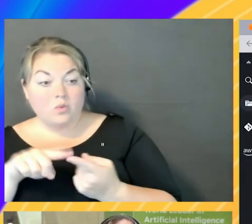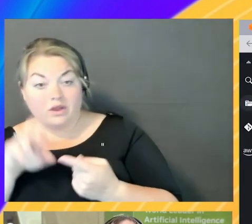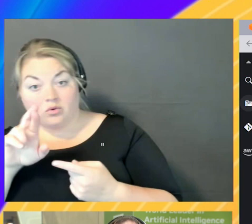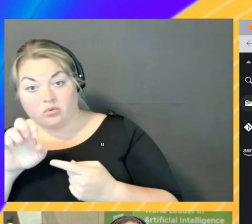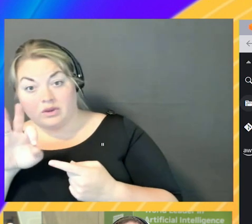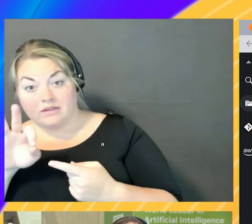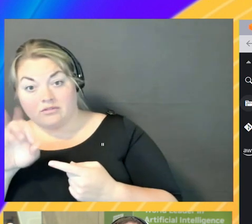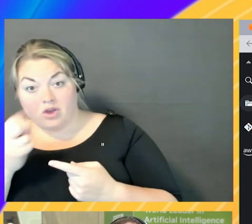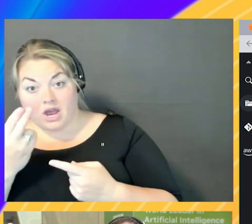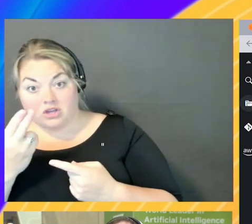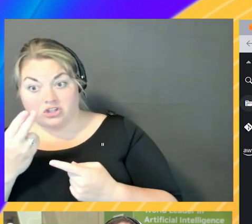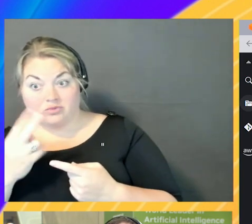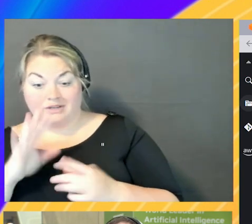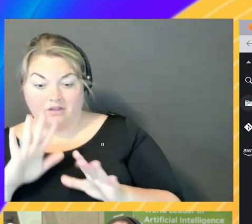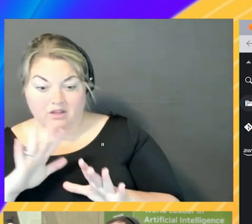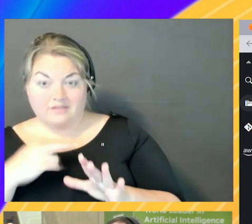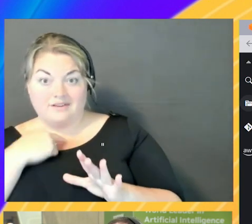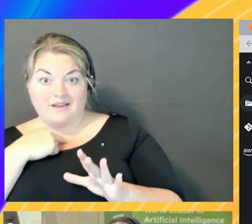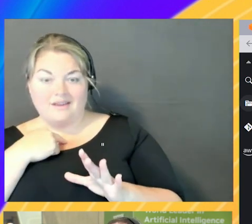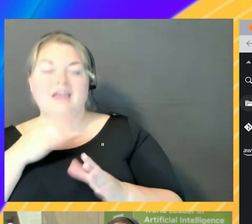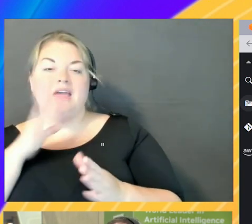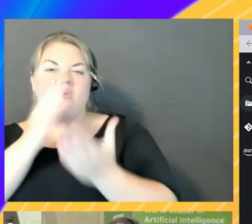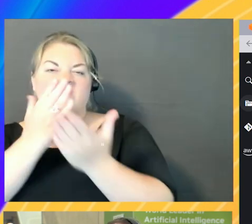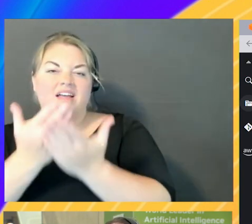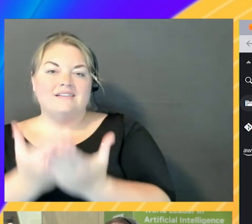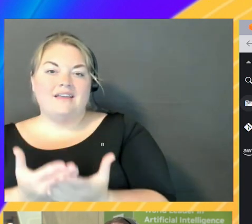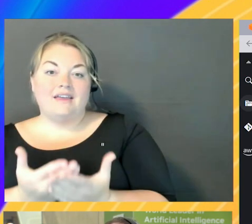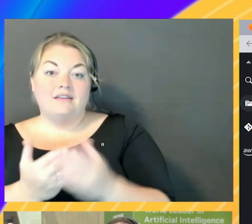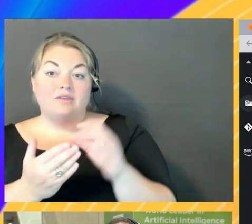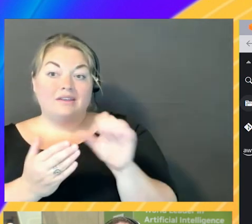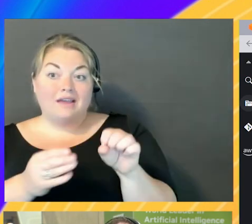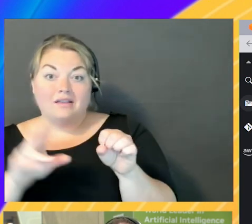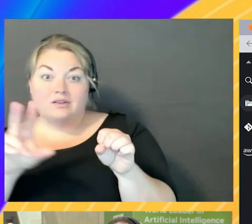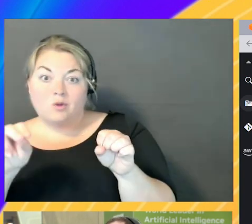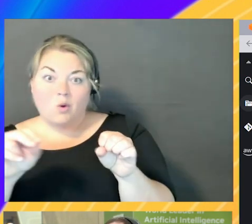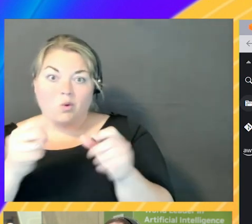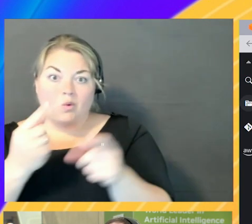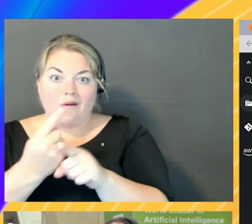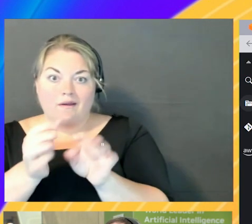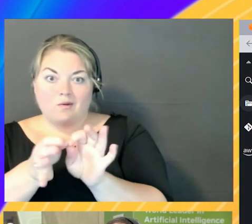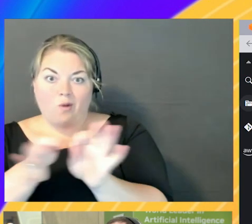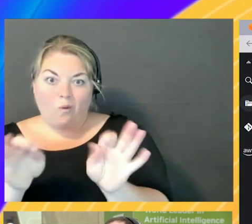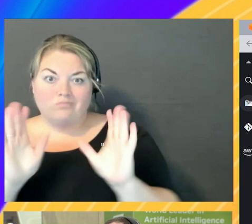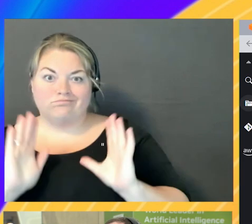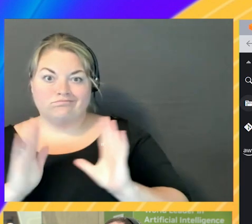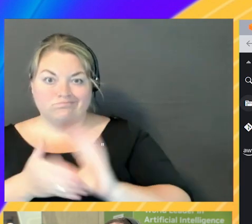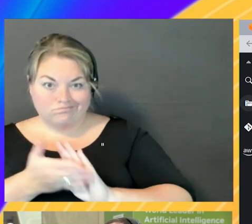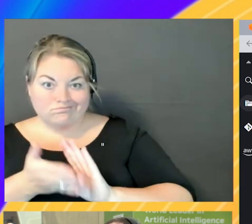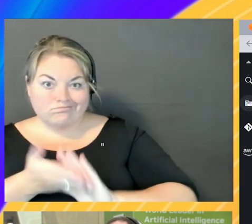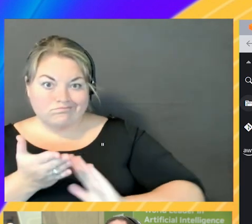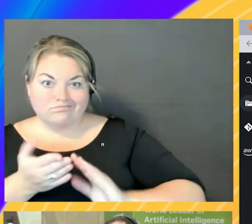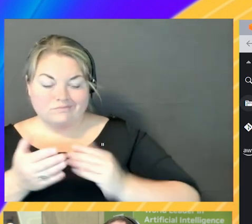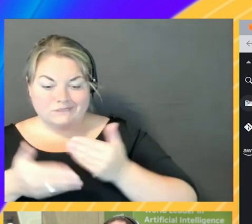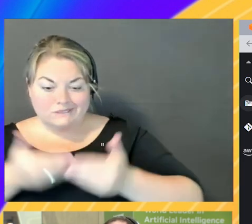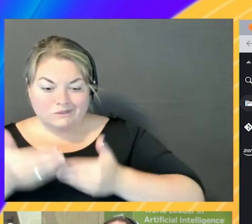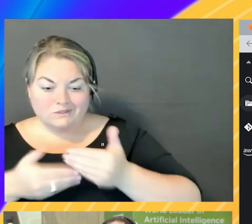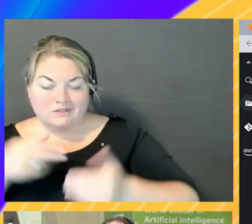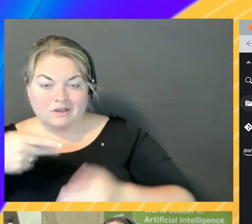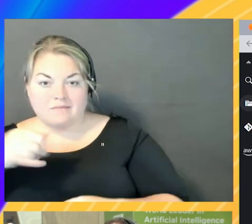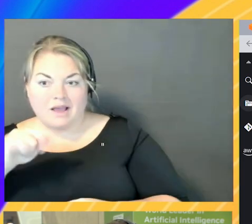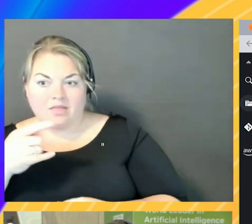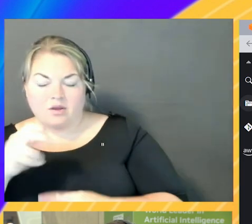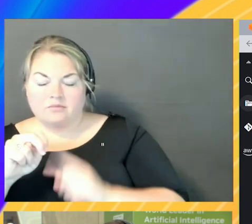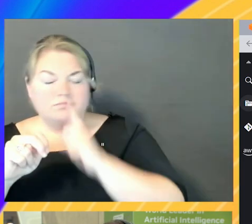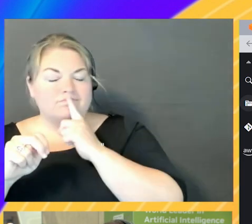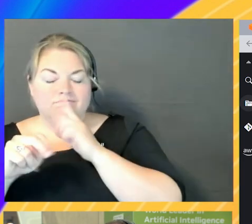stuck, was that it's going to validate whether or not we have the correct code in here by running a series of a series of